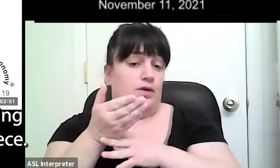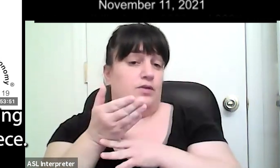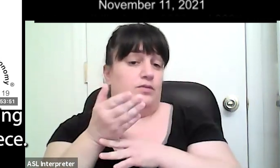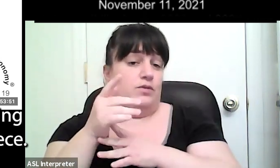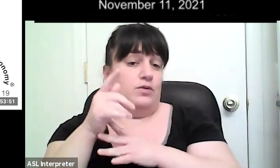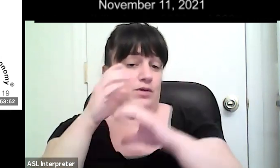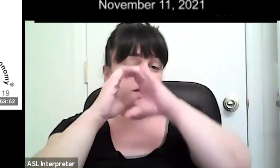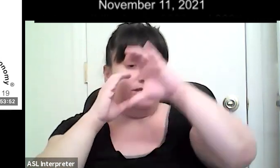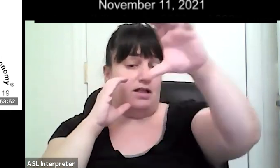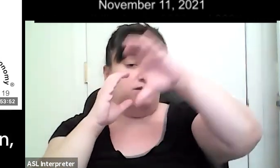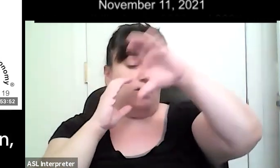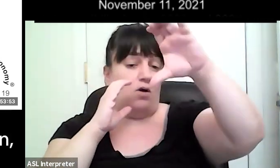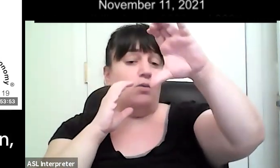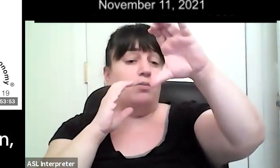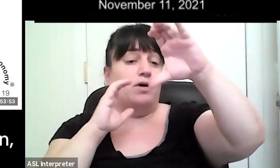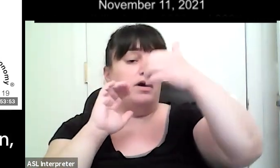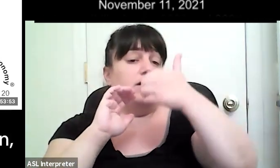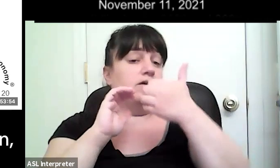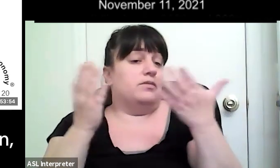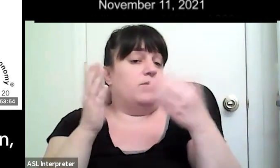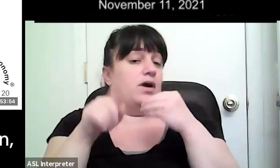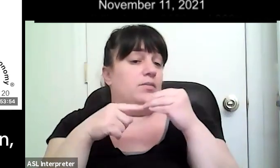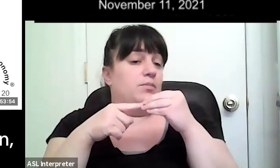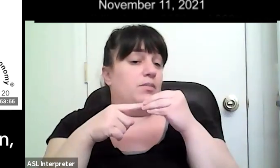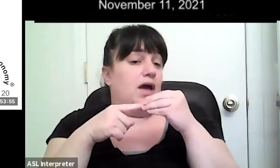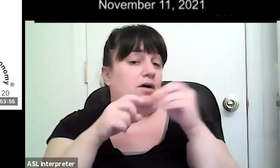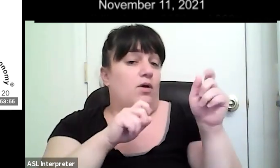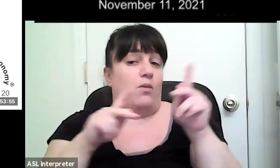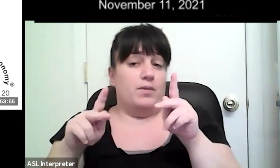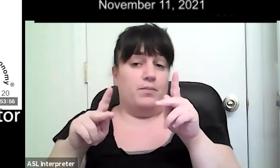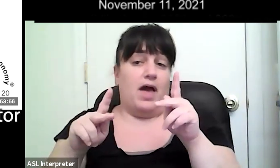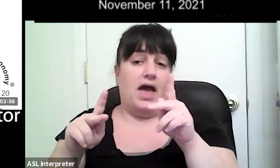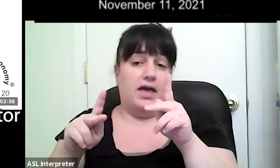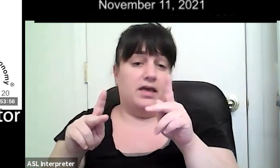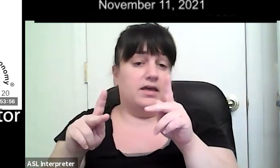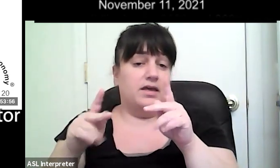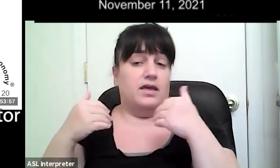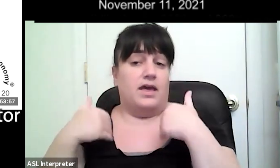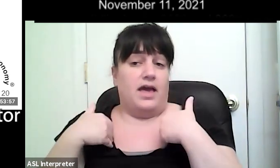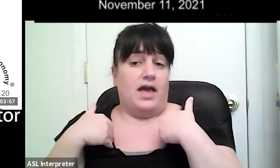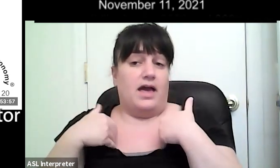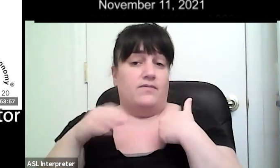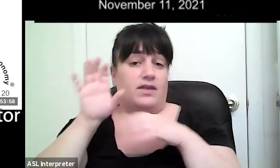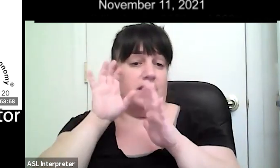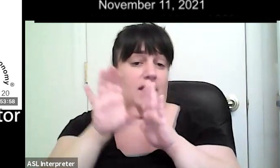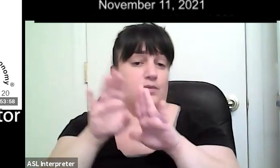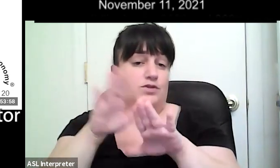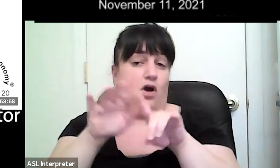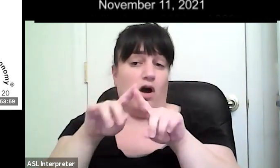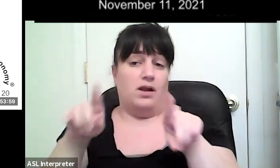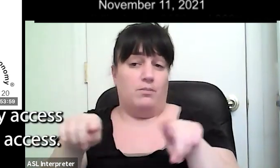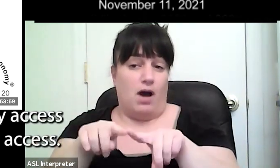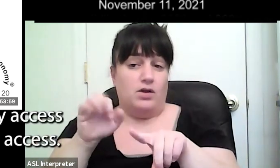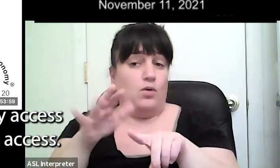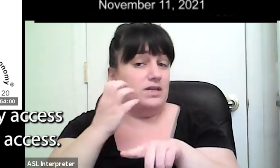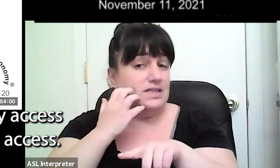telescope eyepiece, how about going back again, having the image on a monitor or a cell